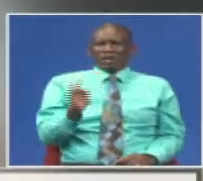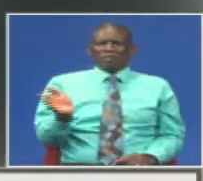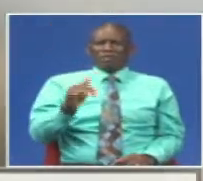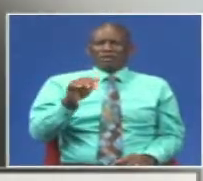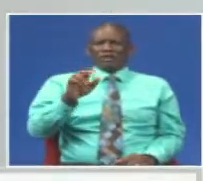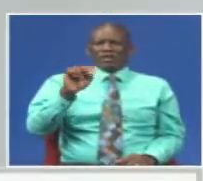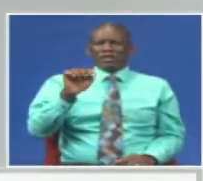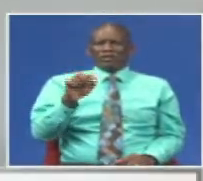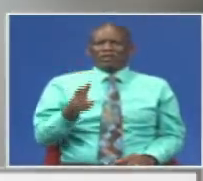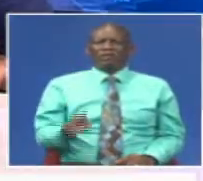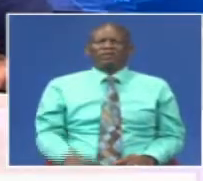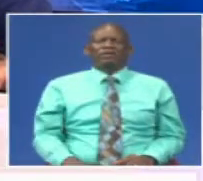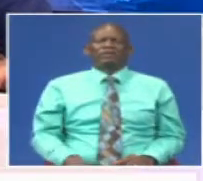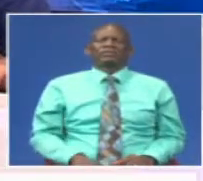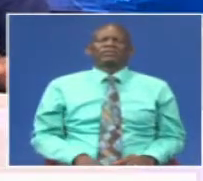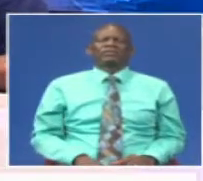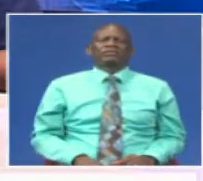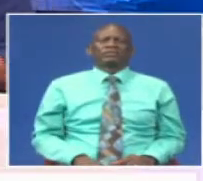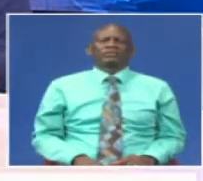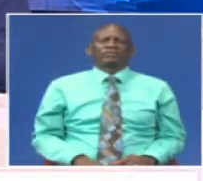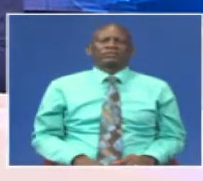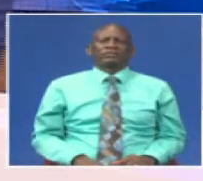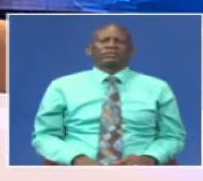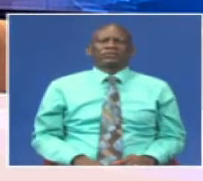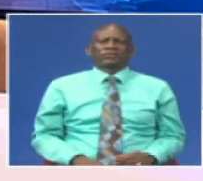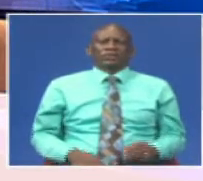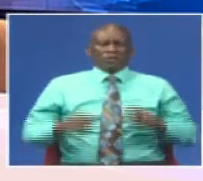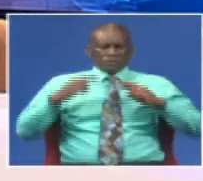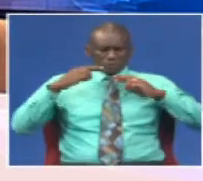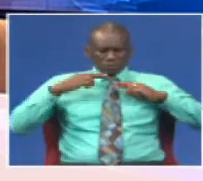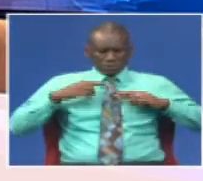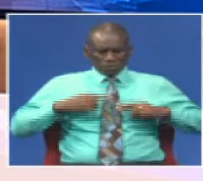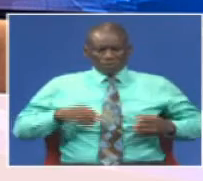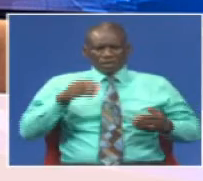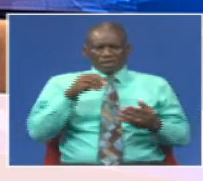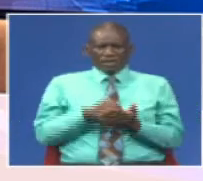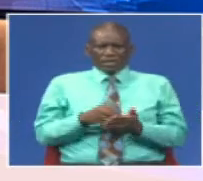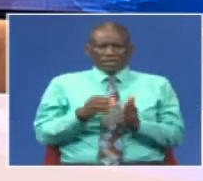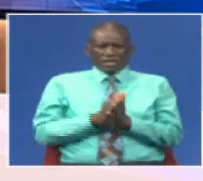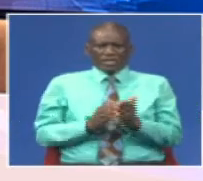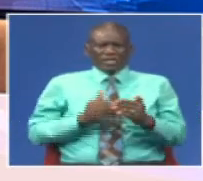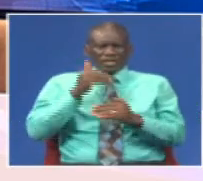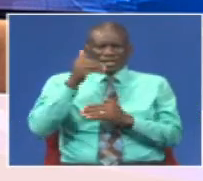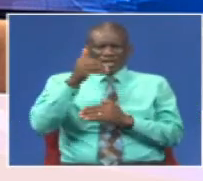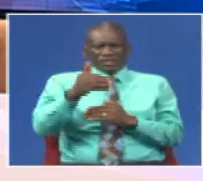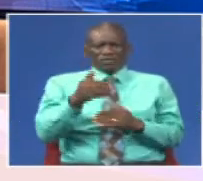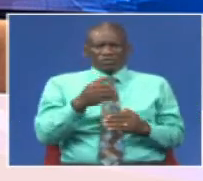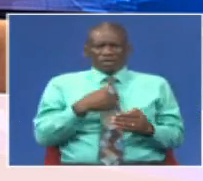NTV. All right, time for a break, and coming up, it is the sports news.